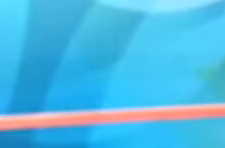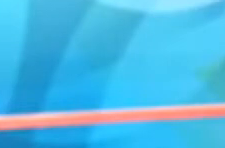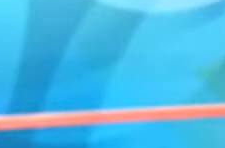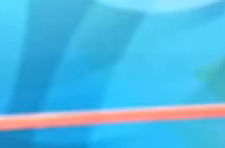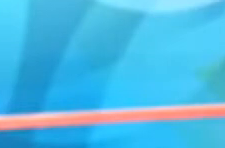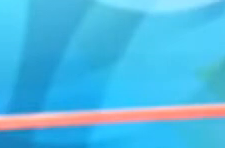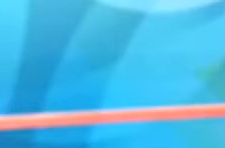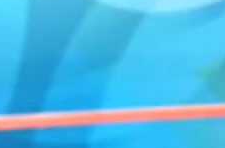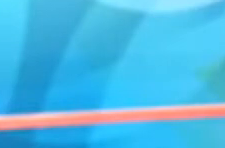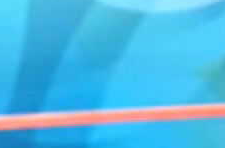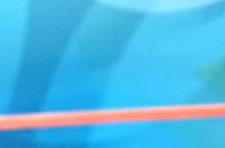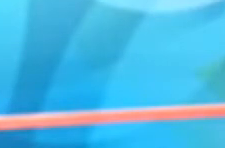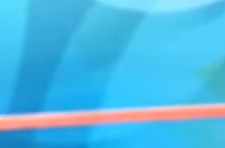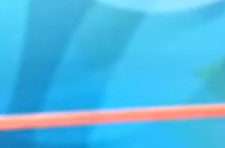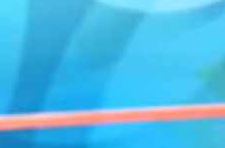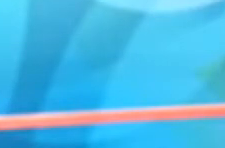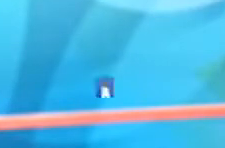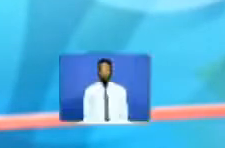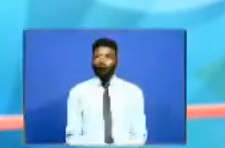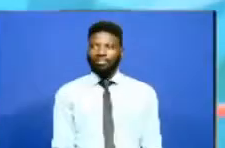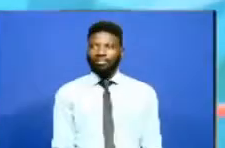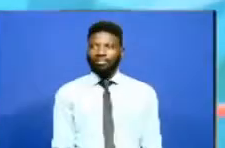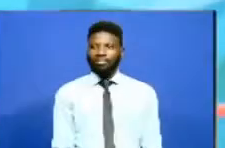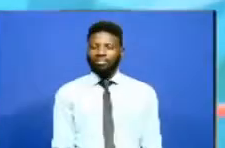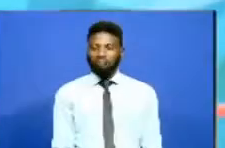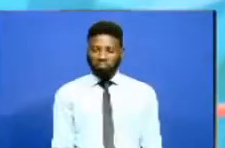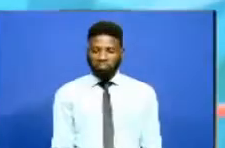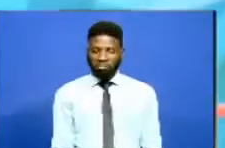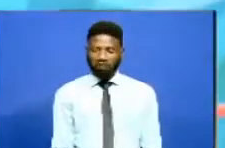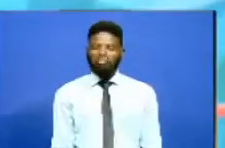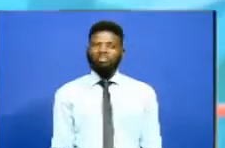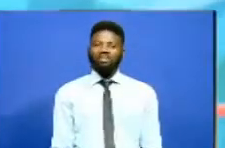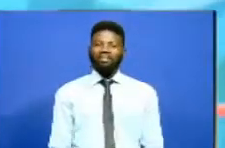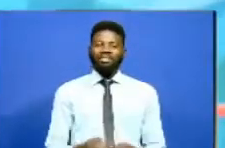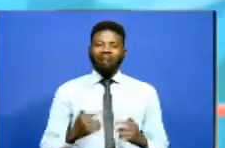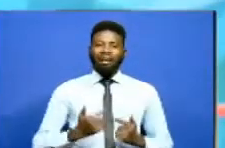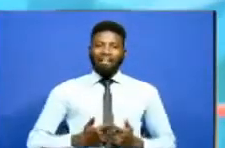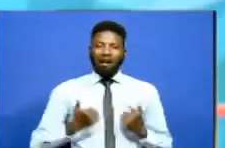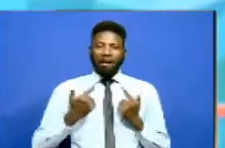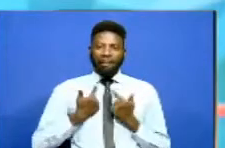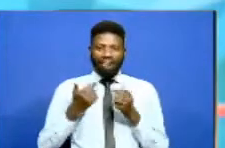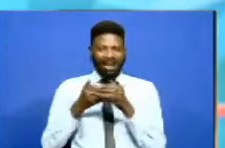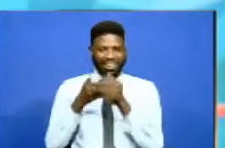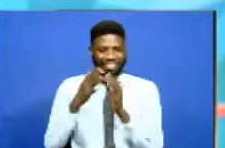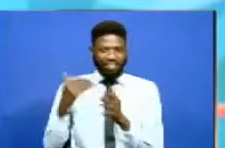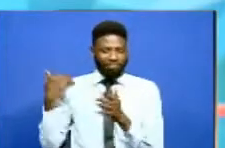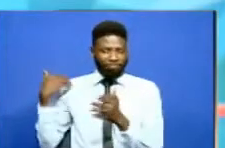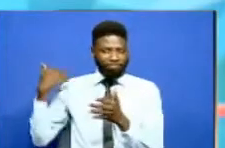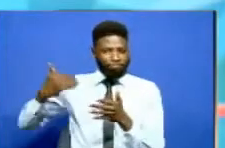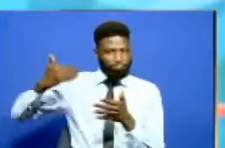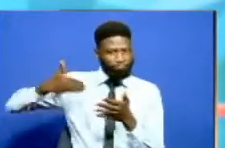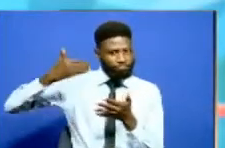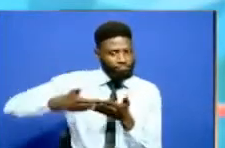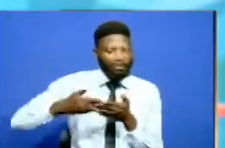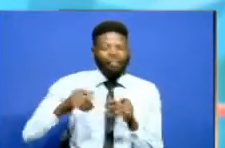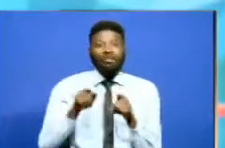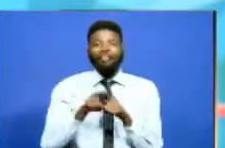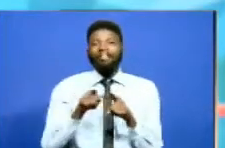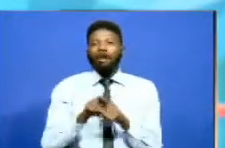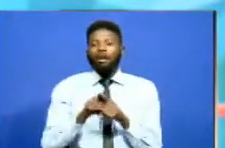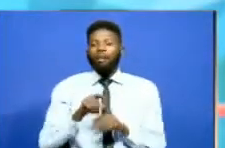journey of leadership as a woman is very interesting and at the same time challenging, as my colleagues have alluded to